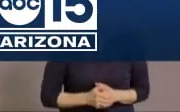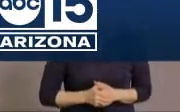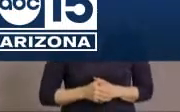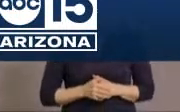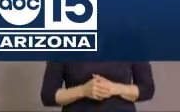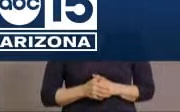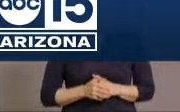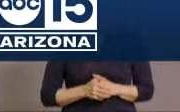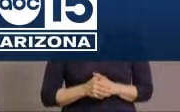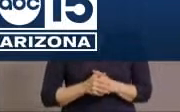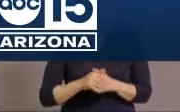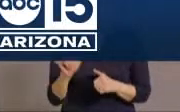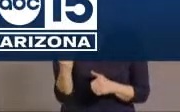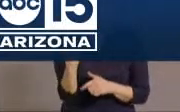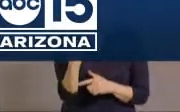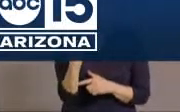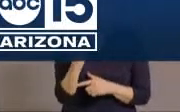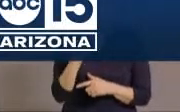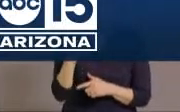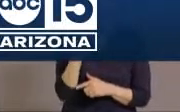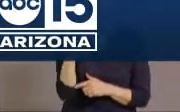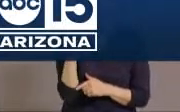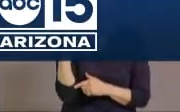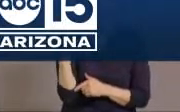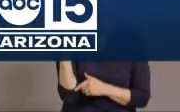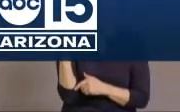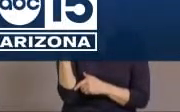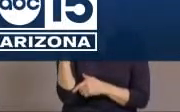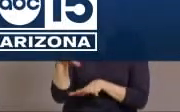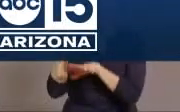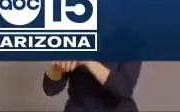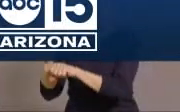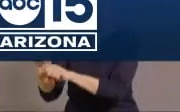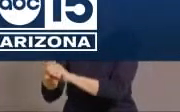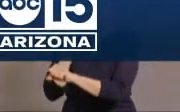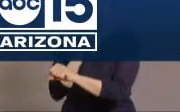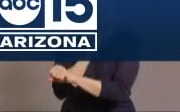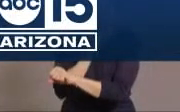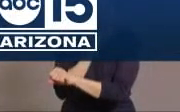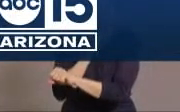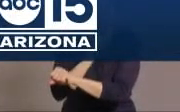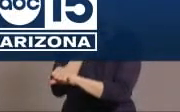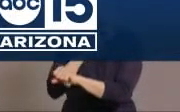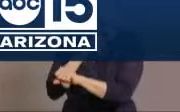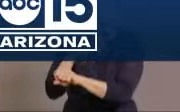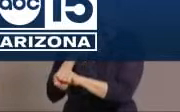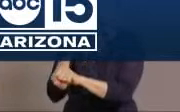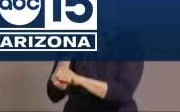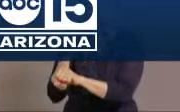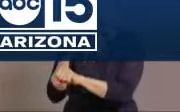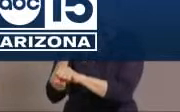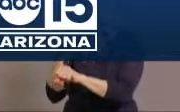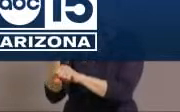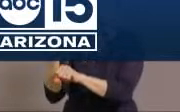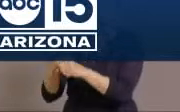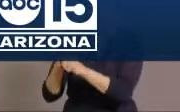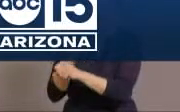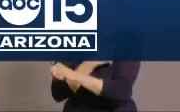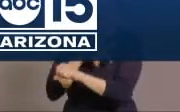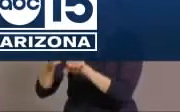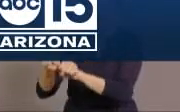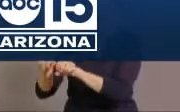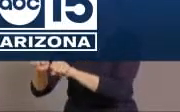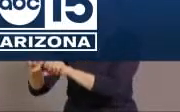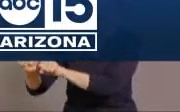our ICU beds. When you look at the orange, again, those are ICU beds that are currently occupied by COVID patients. The blue